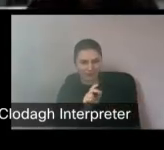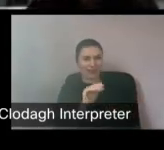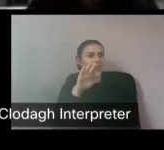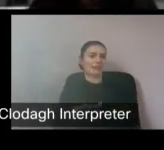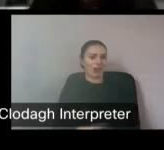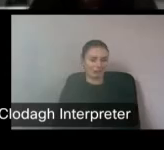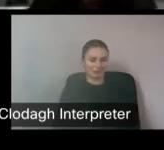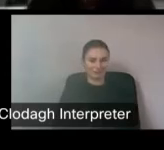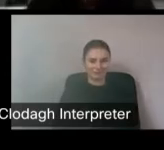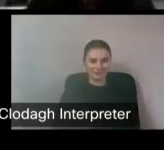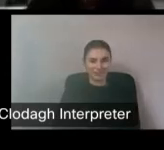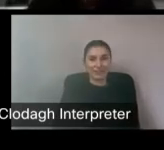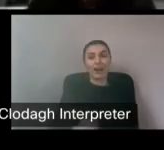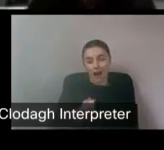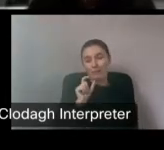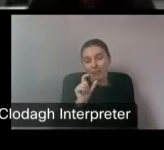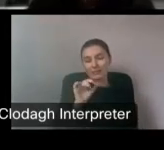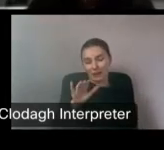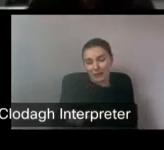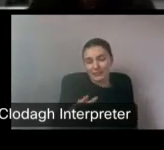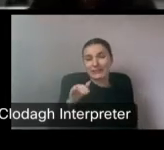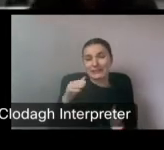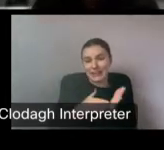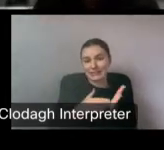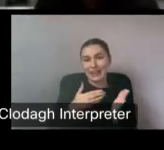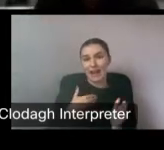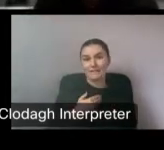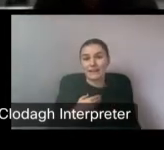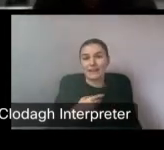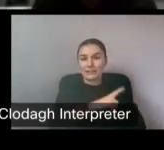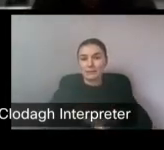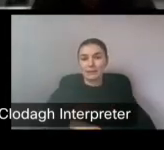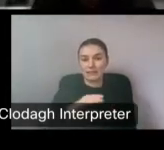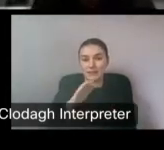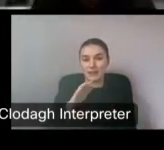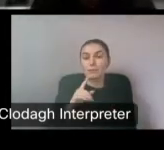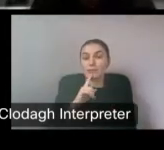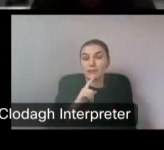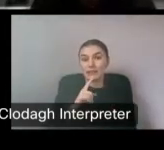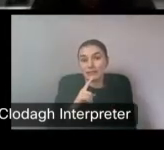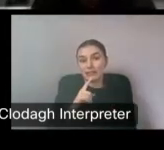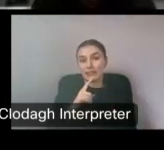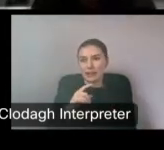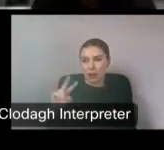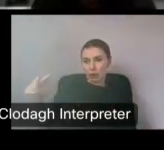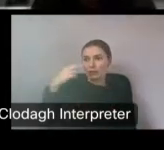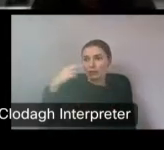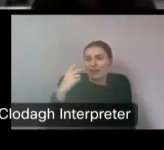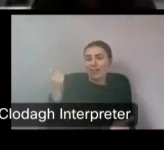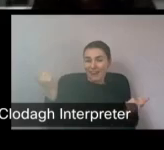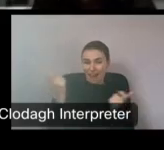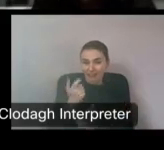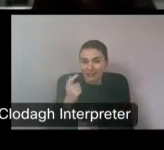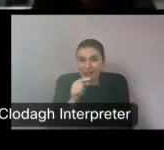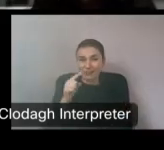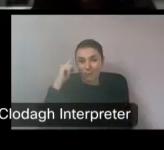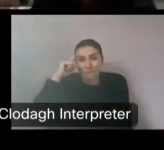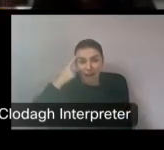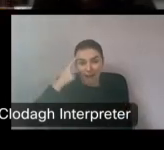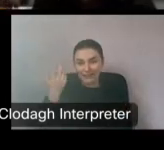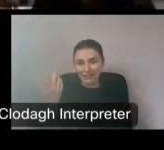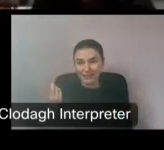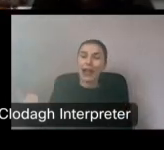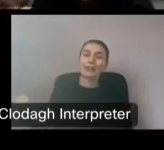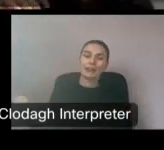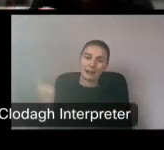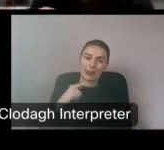Um, by the way, I am little because I have a disability, thalidomide. And he looked at me and he laughed. He says, you're mad. And he came back